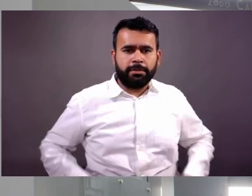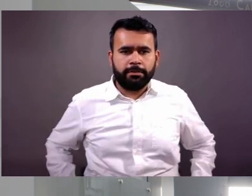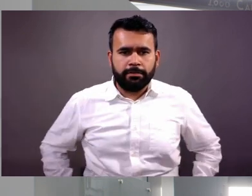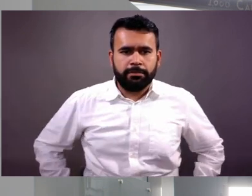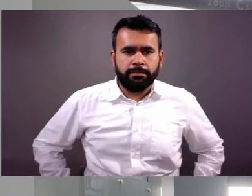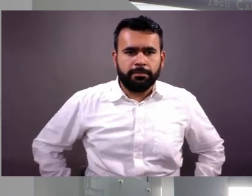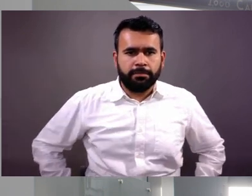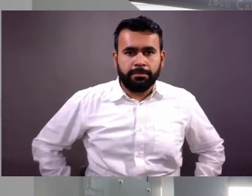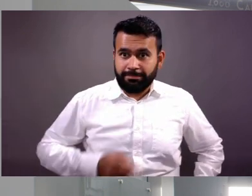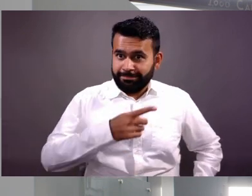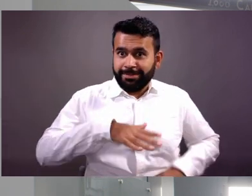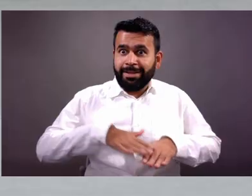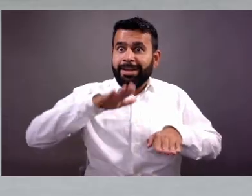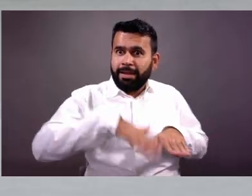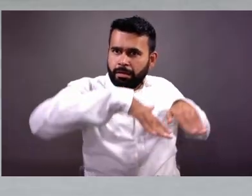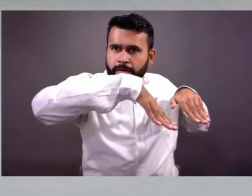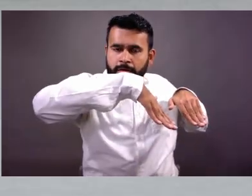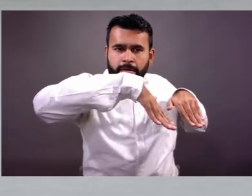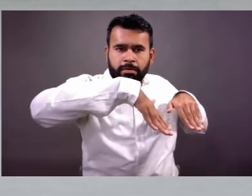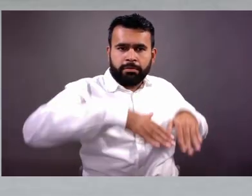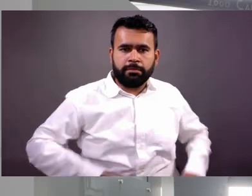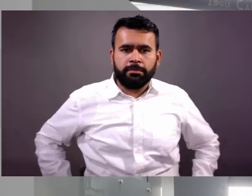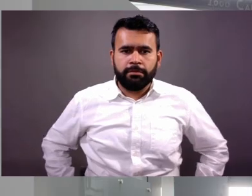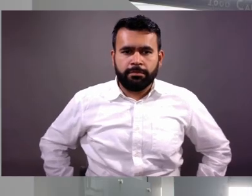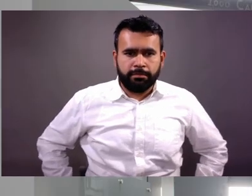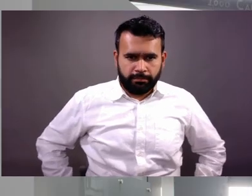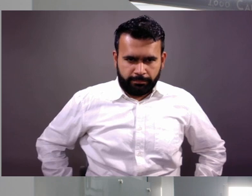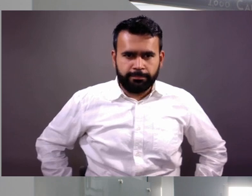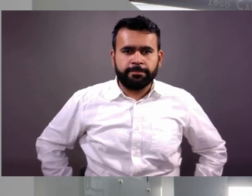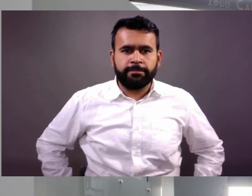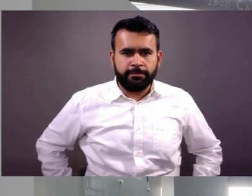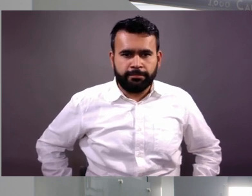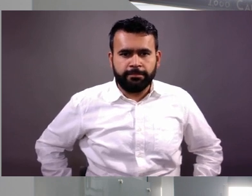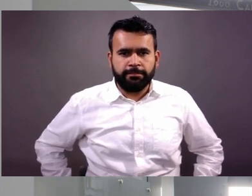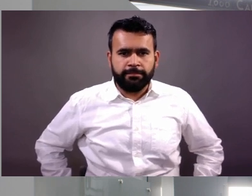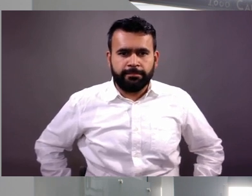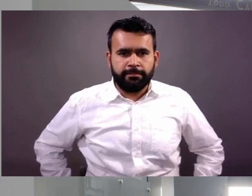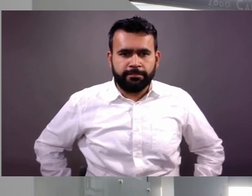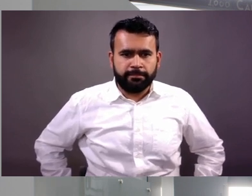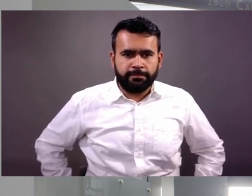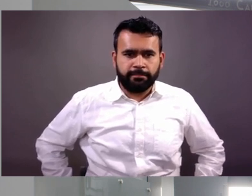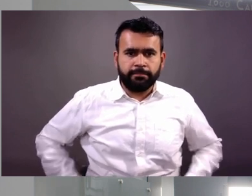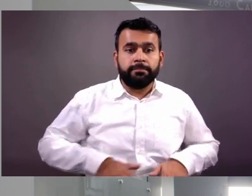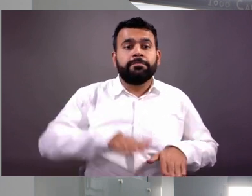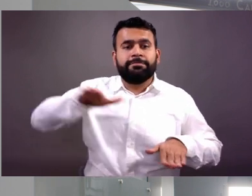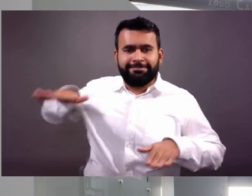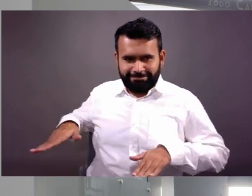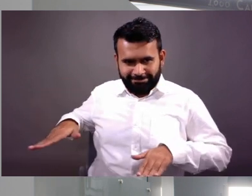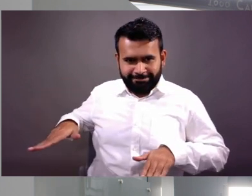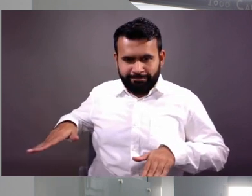with your heels. Not a hop, but like a tap lift. So back to the center. 5, 6,